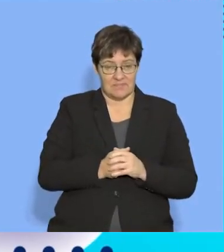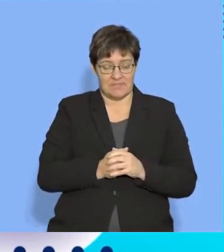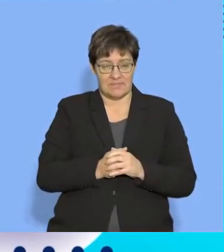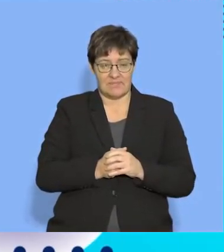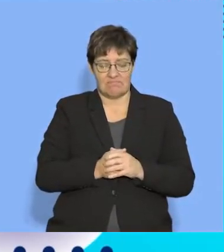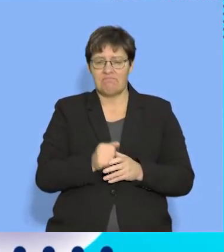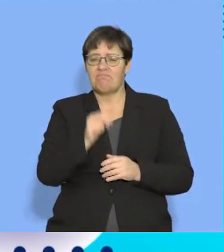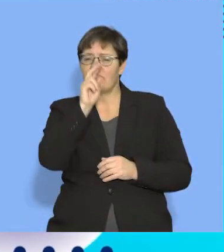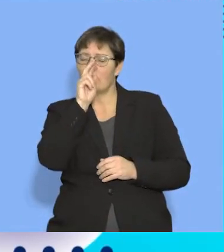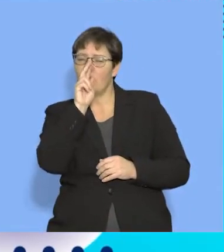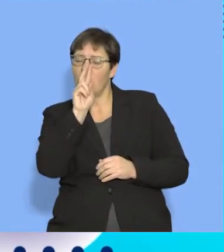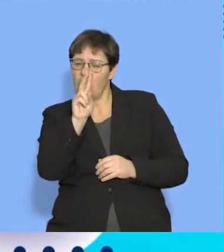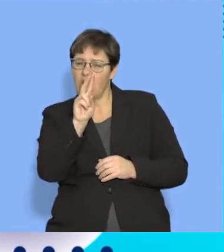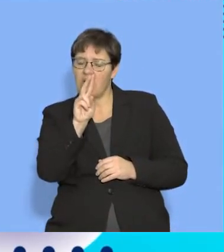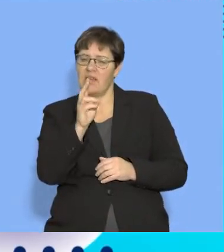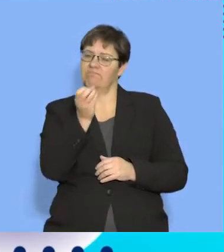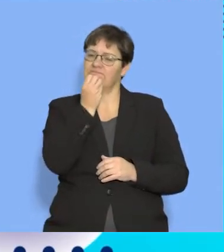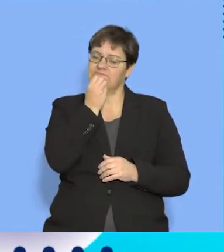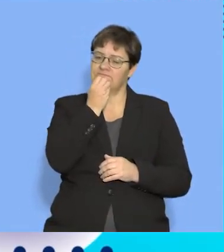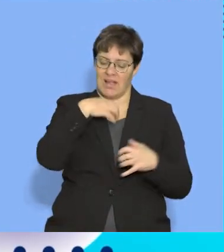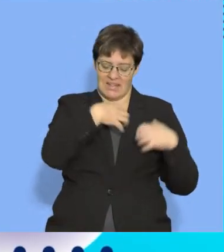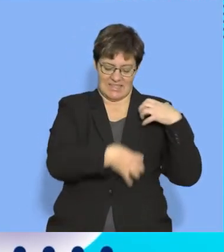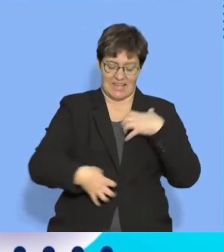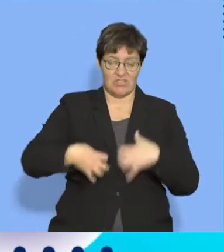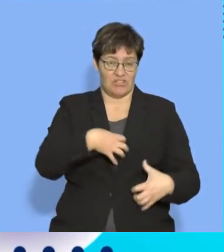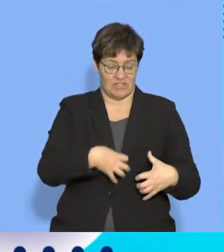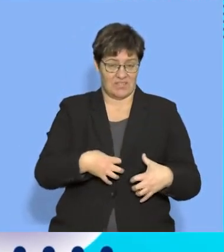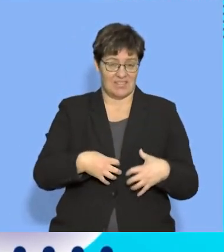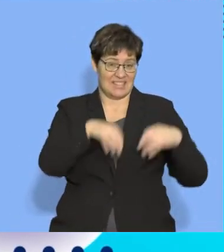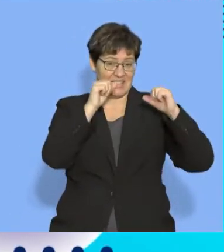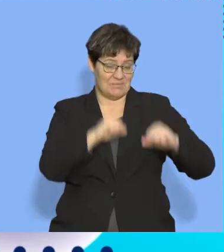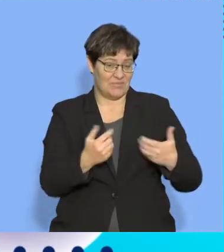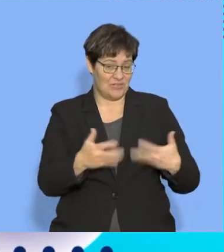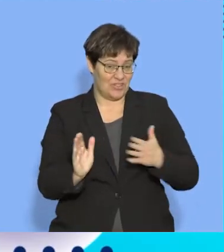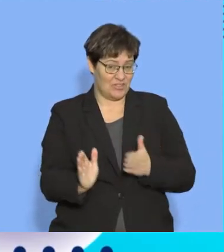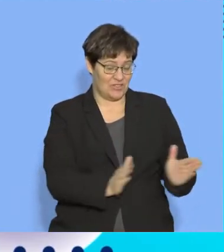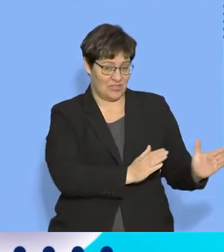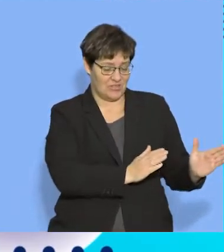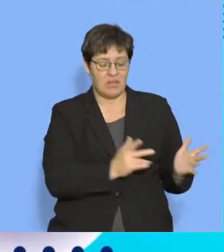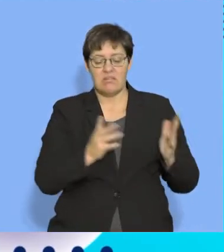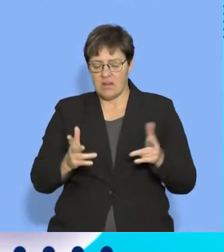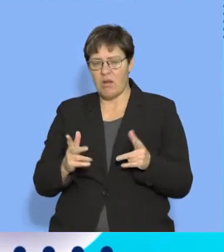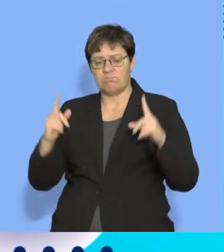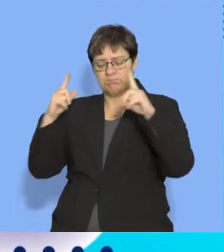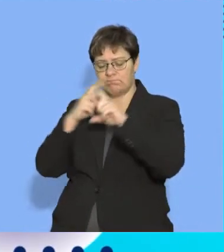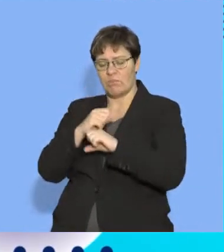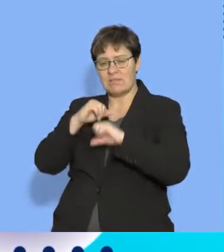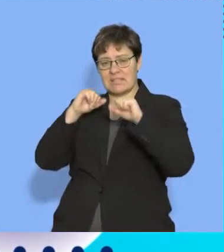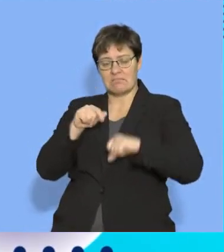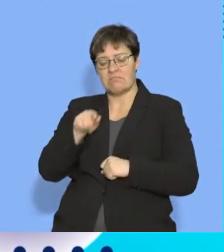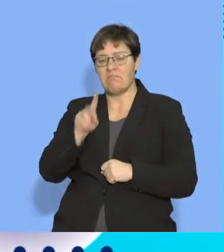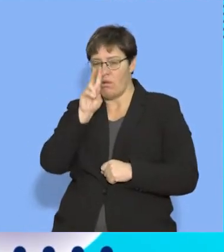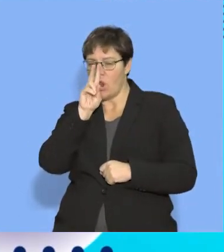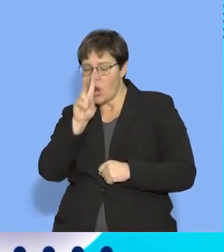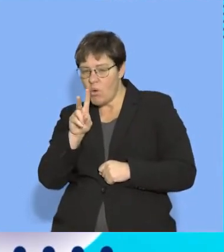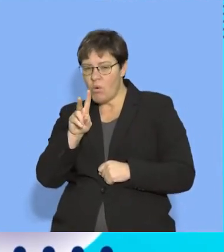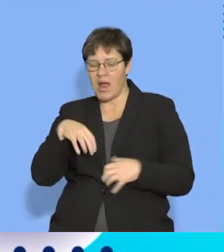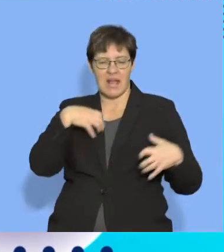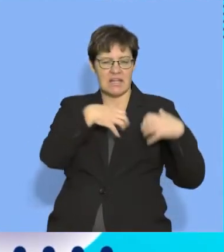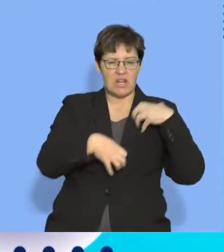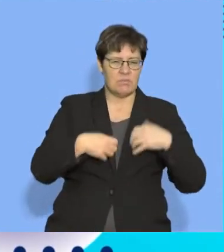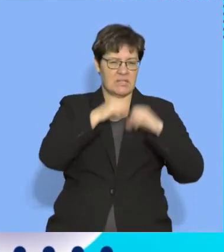looked at the digestive system. Before we get into these complex processes, it's important to review the entire digestive system,